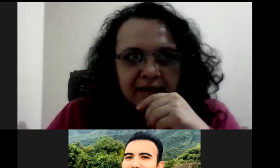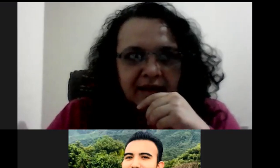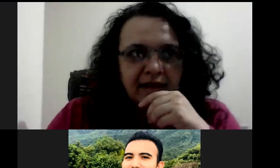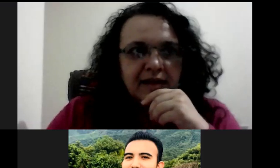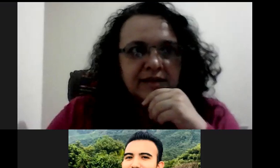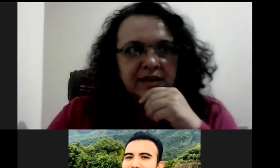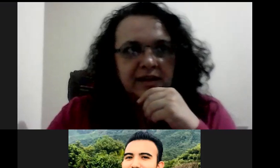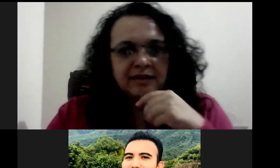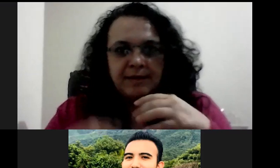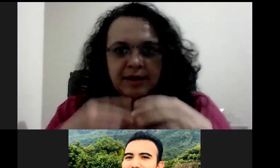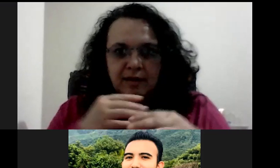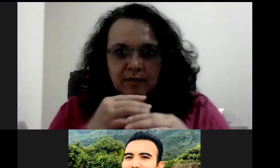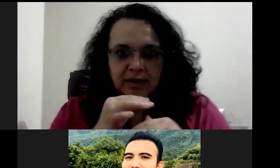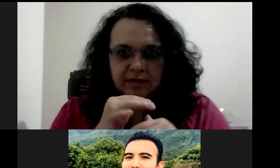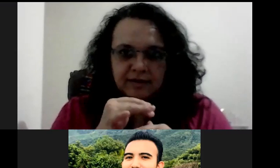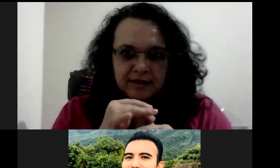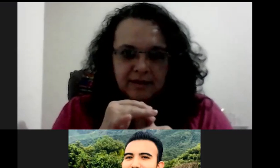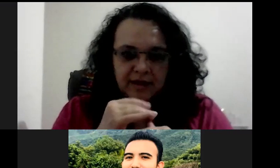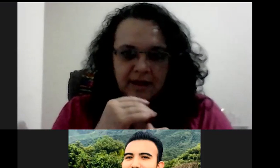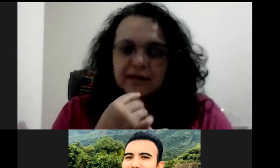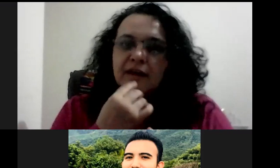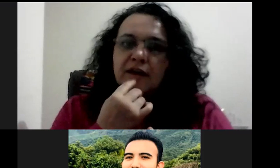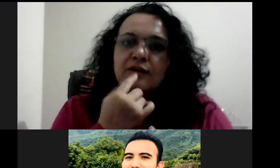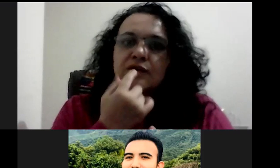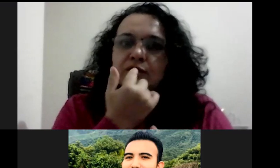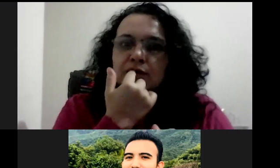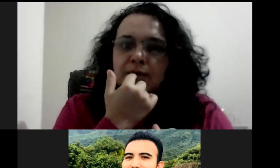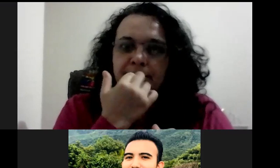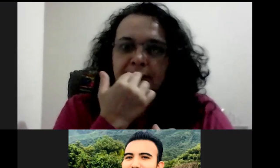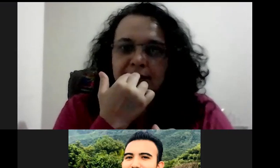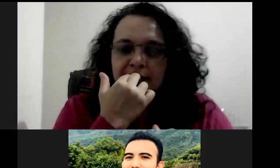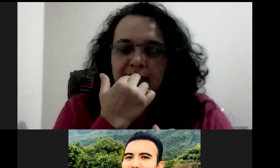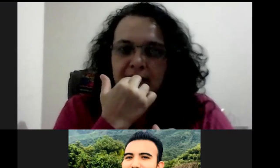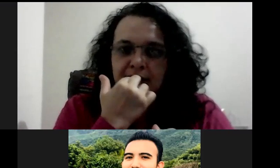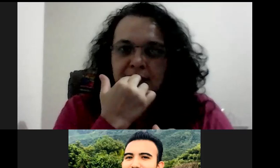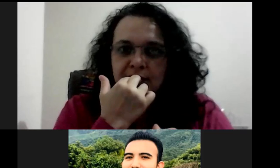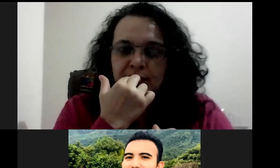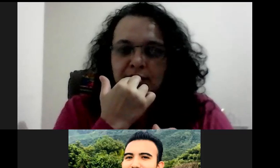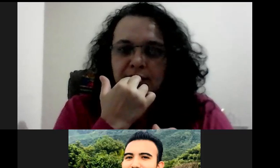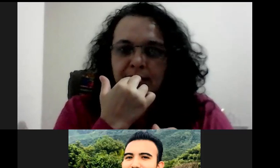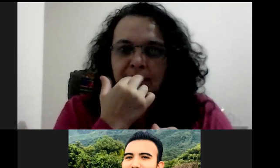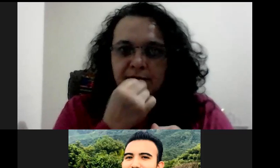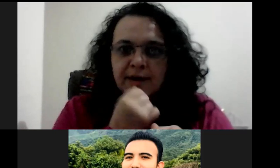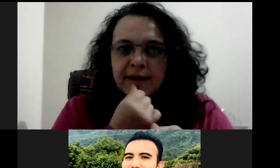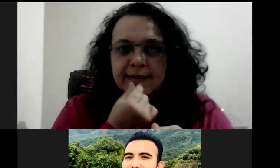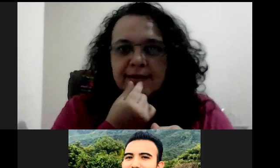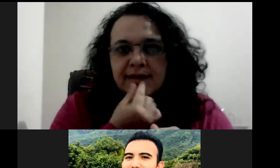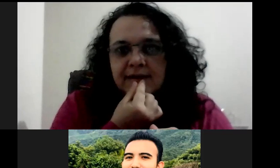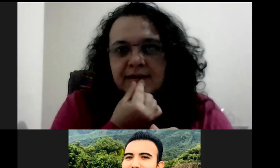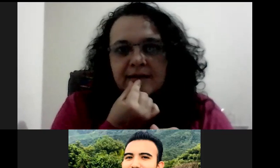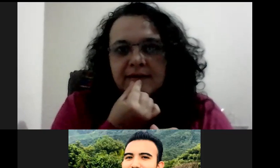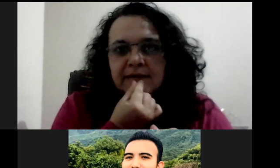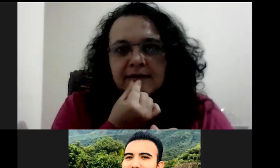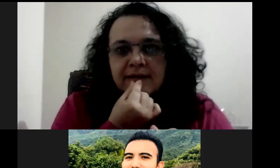What is quena? Quena is the typical one that you don't put it in your mouth, but